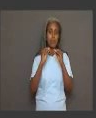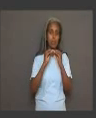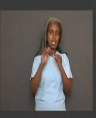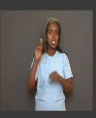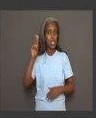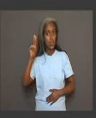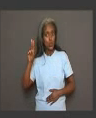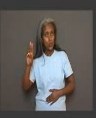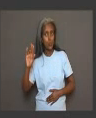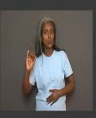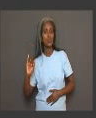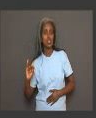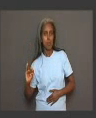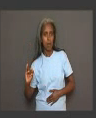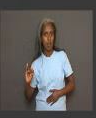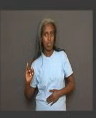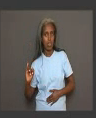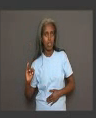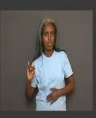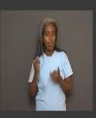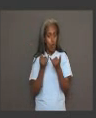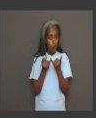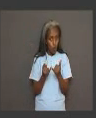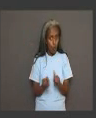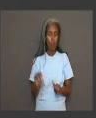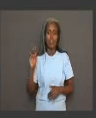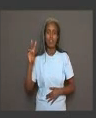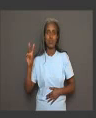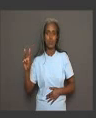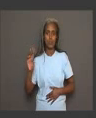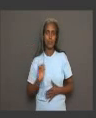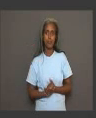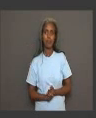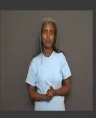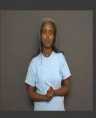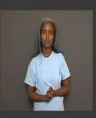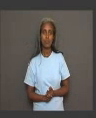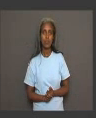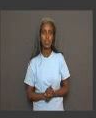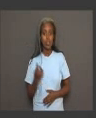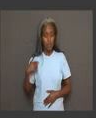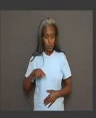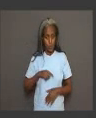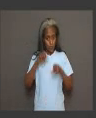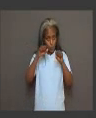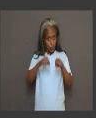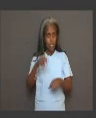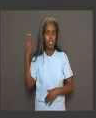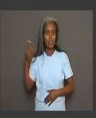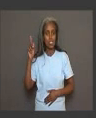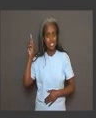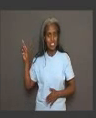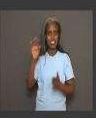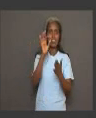plus U sub I over 2. We can use this